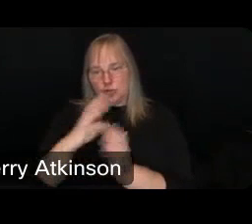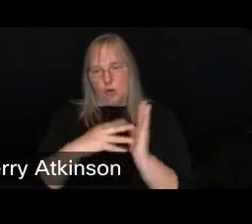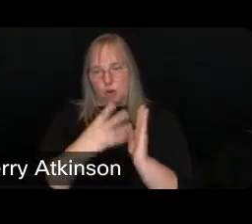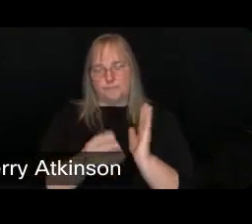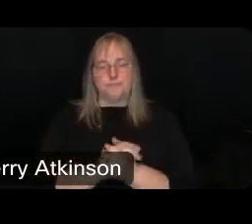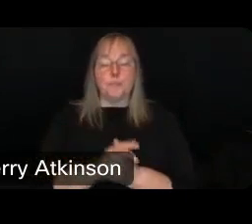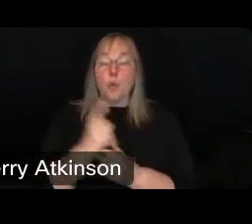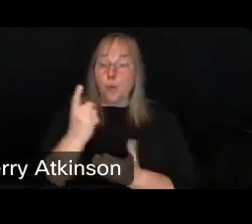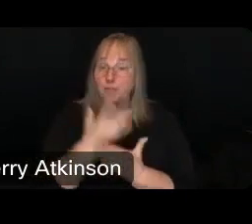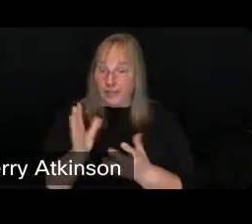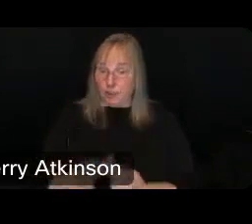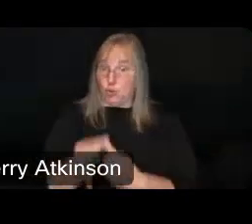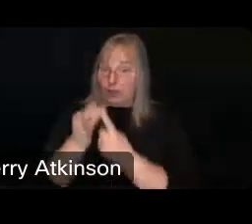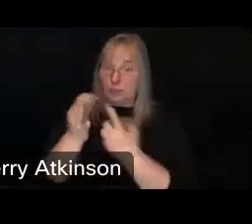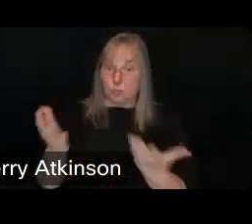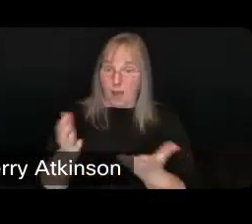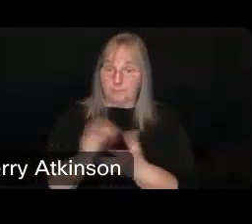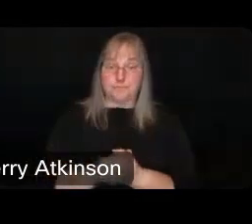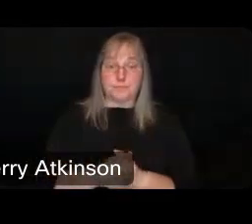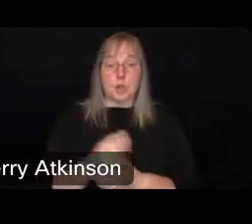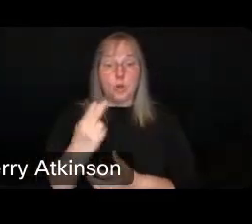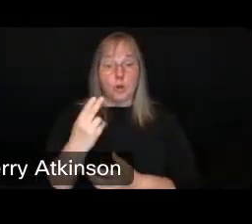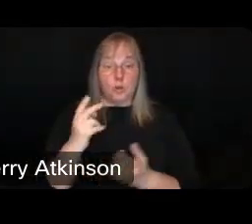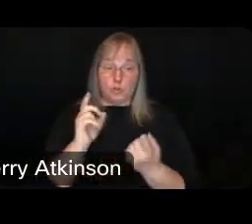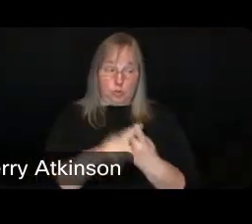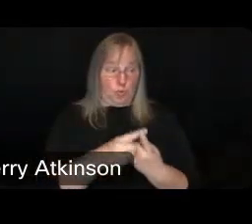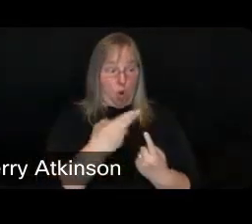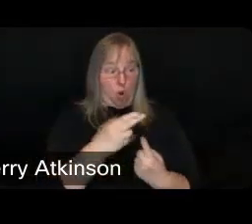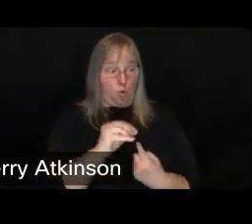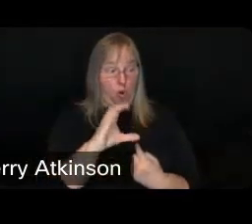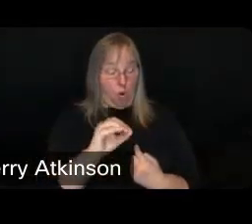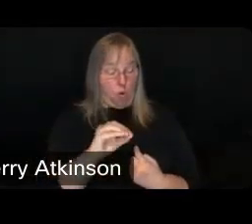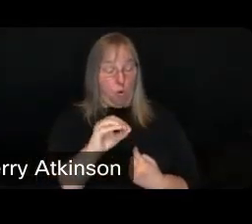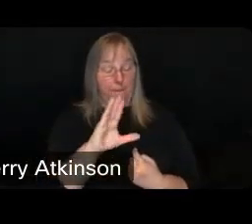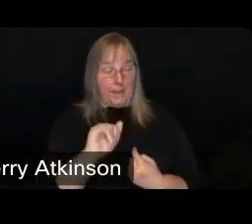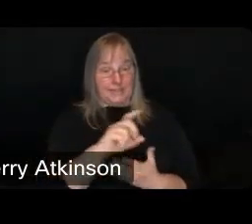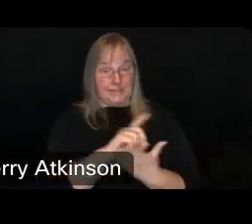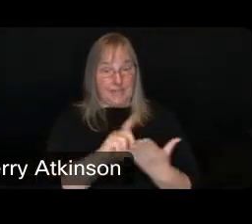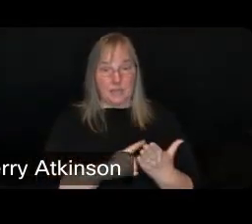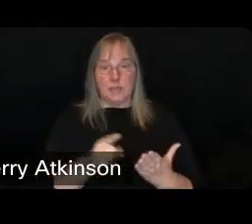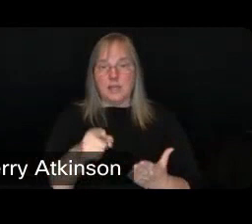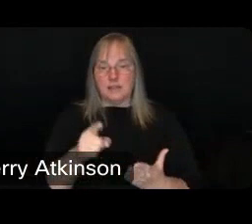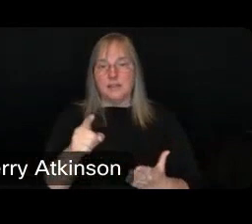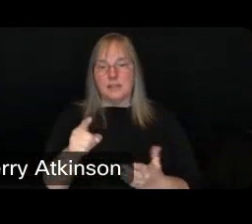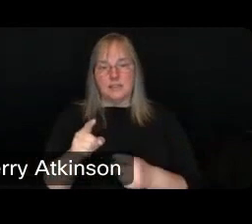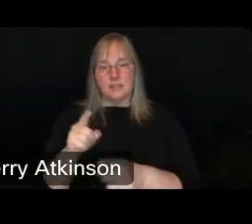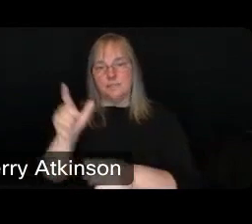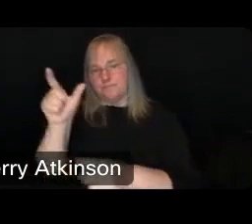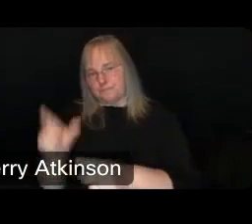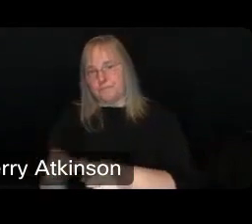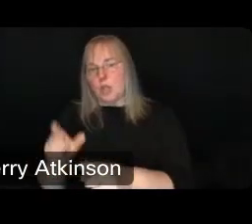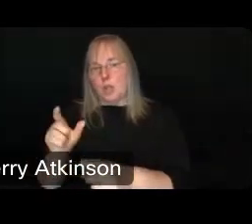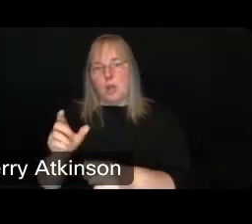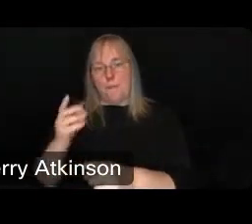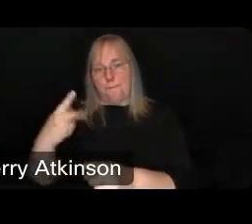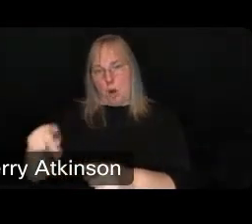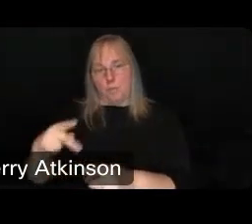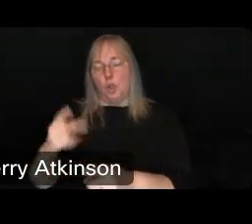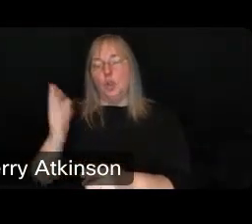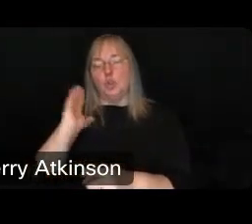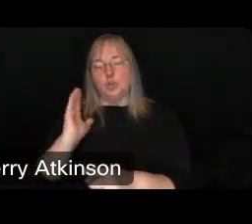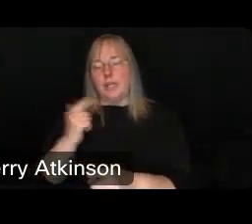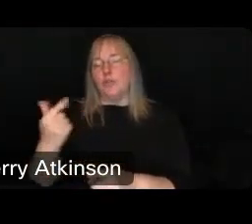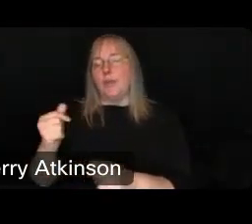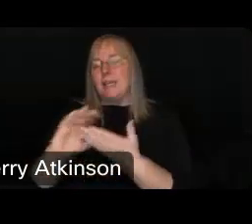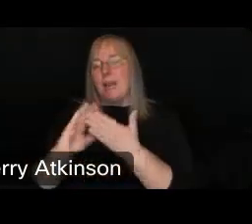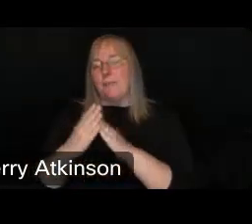unique to HOCO by Design is we added this. This used to be the Green Neighborhoods column, but this is now an affordable housing